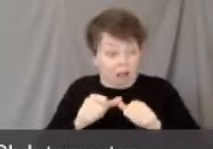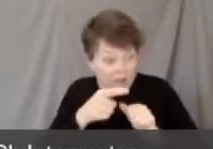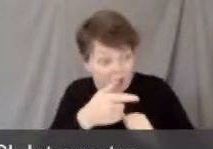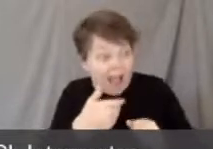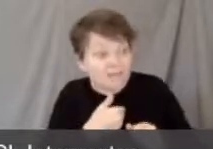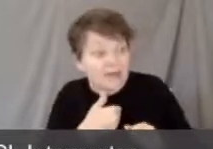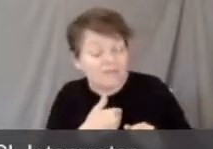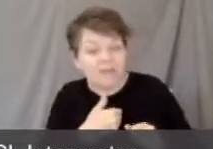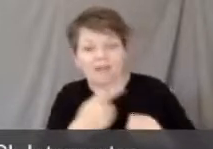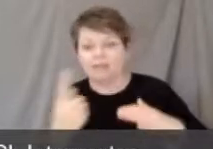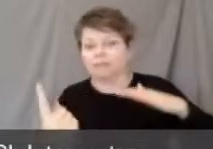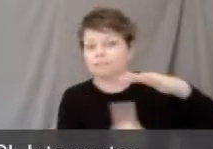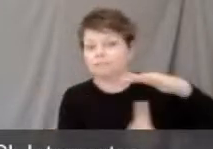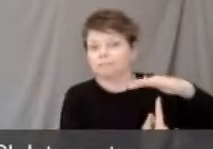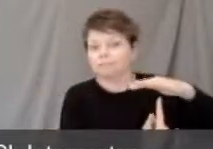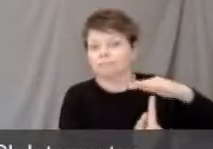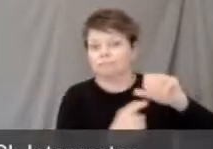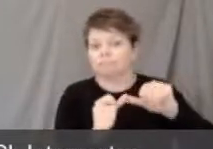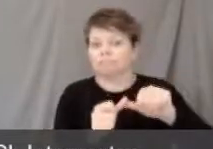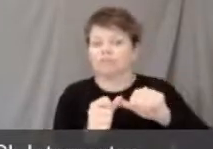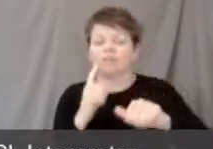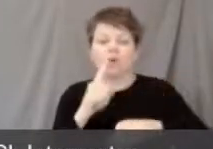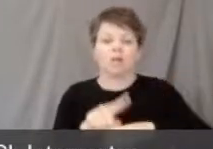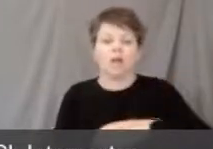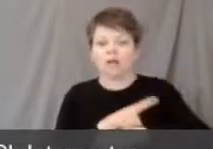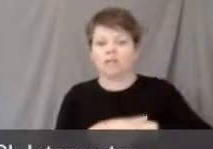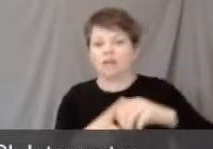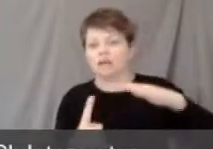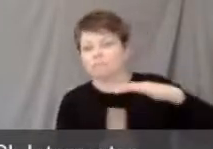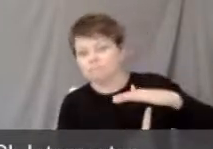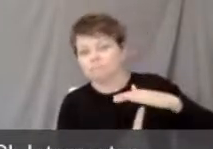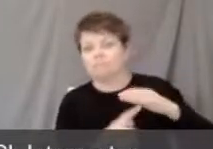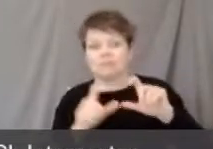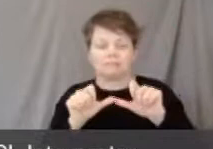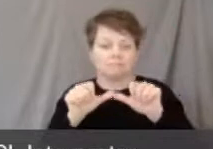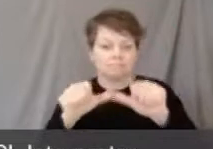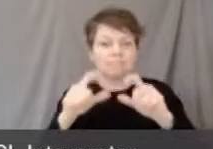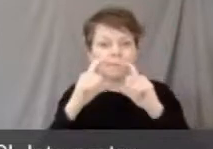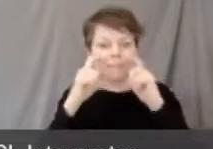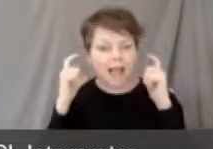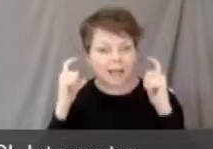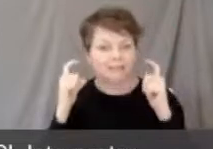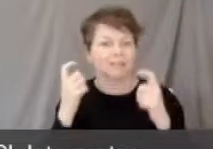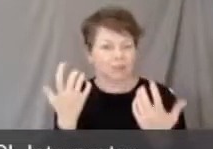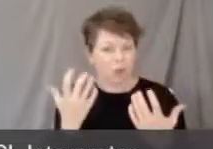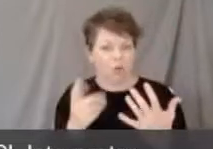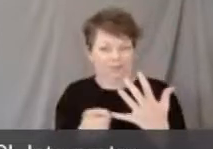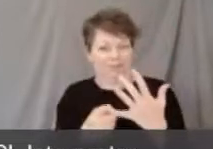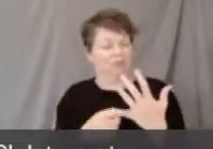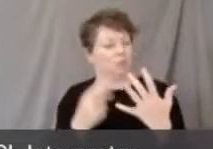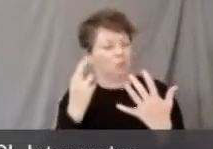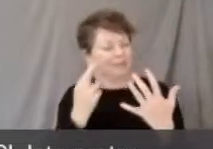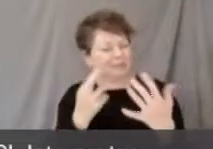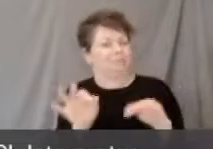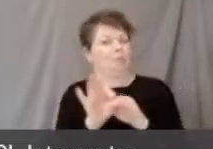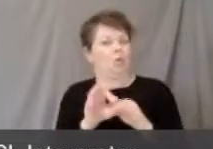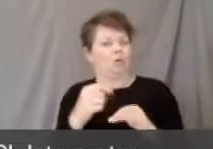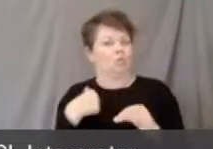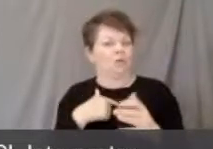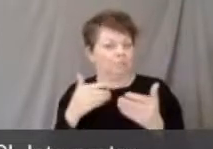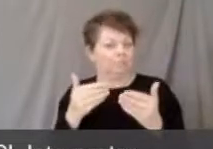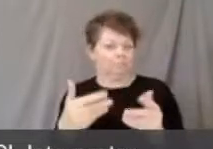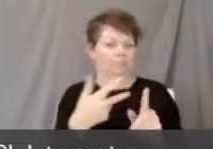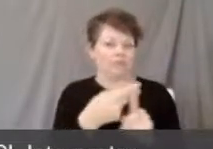potentially out of school, masking, etc. So this is a big reason to consider vaccination. Next slide,